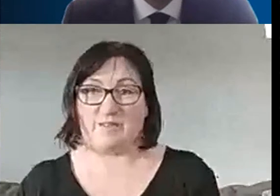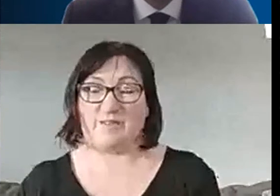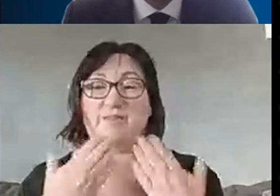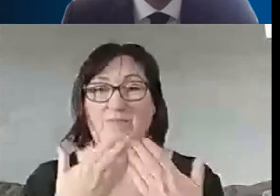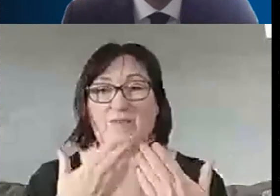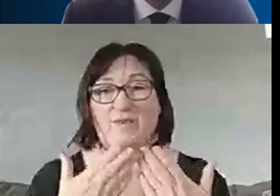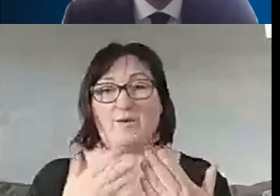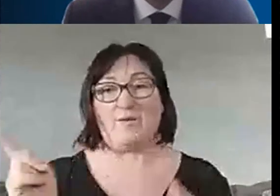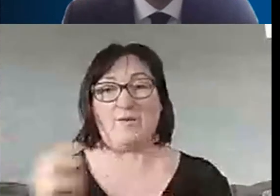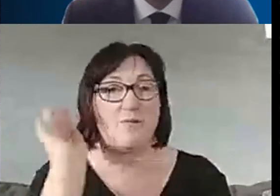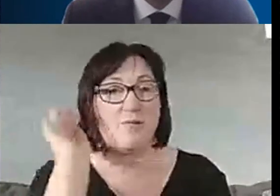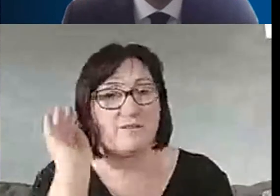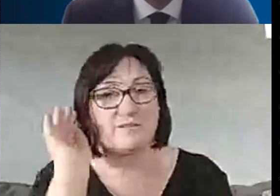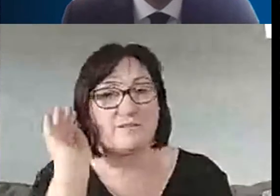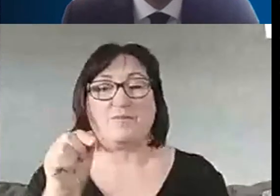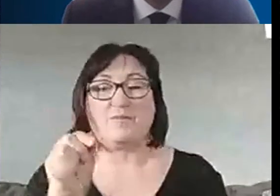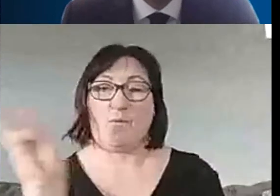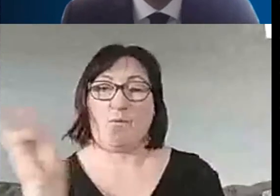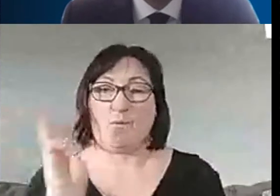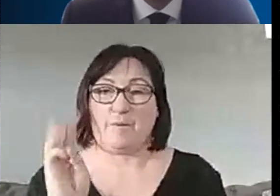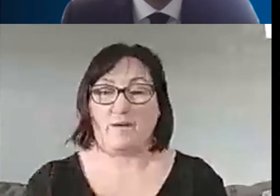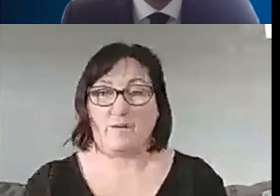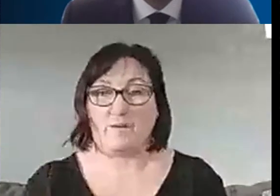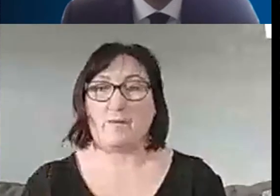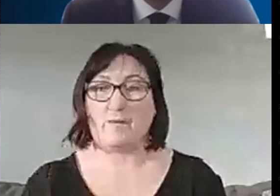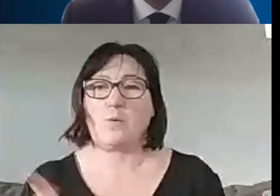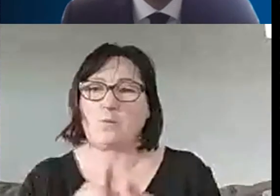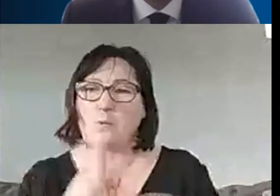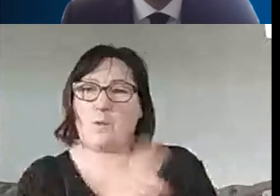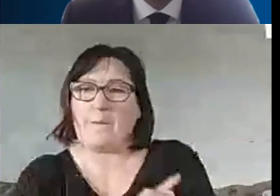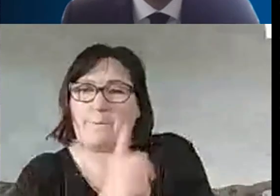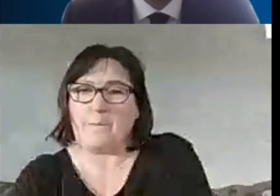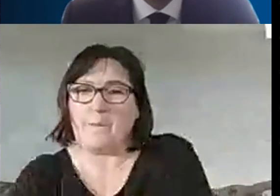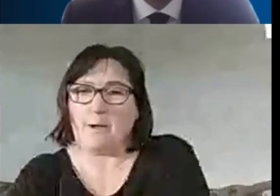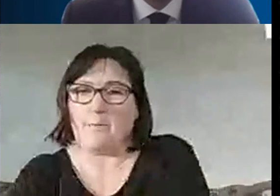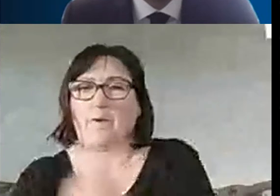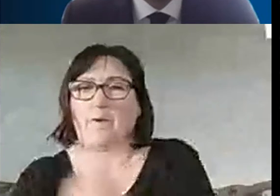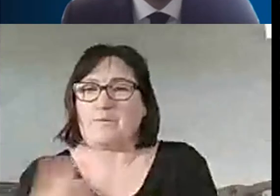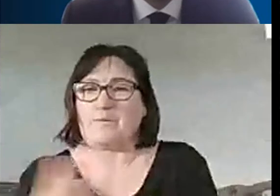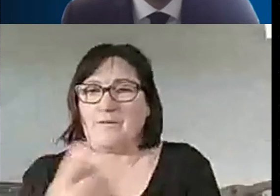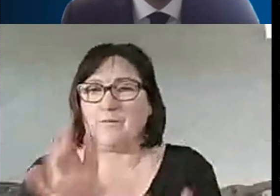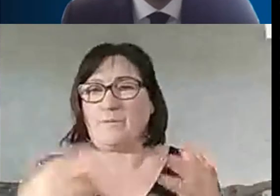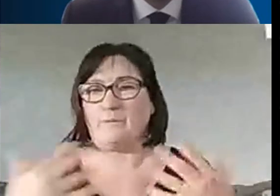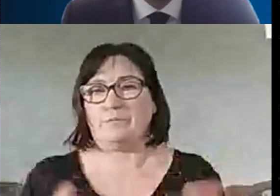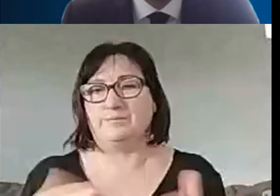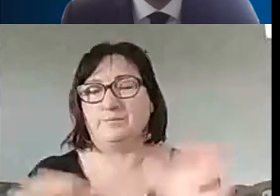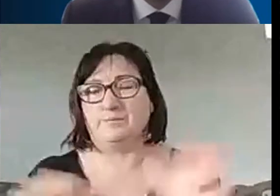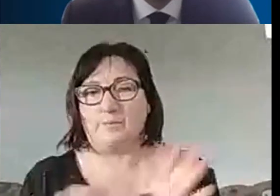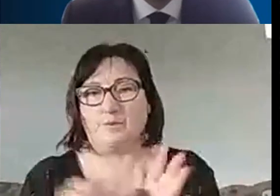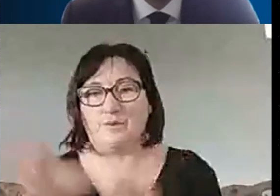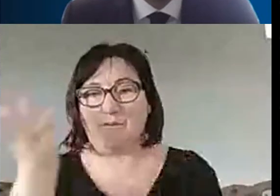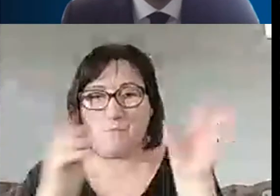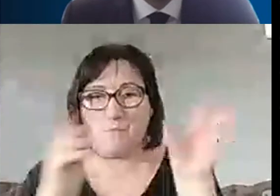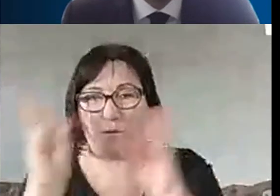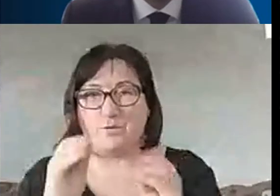We'd like to thank you for empowering yourself with this critical information that I'm sure is going to help you in your